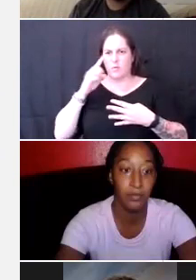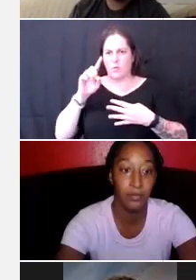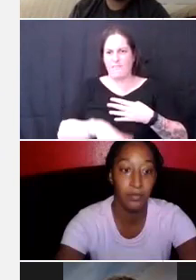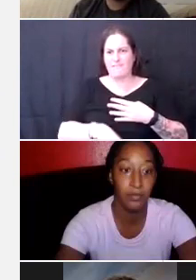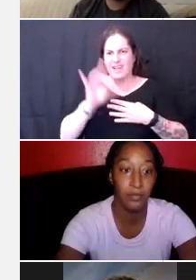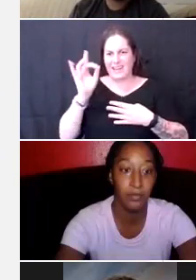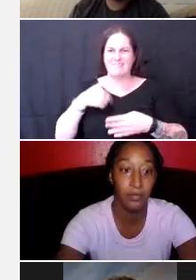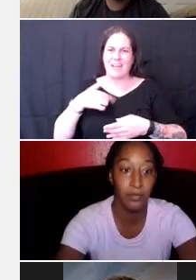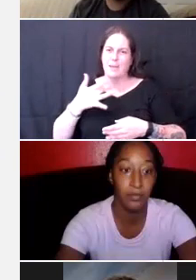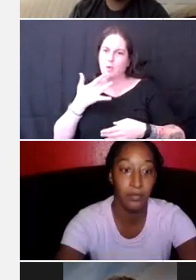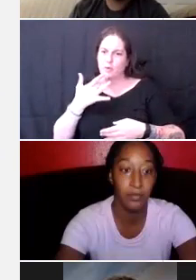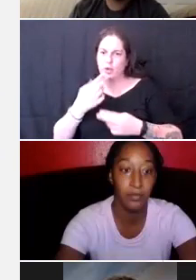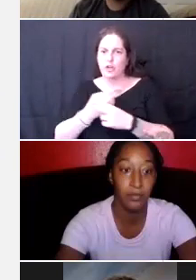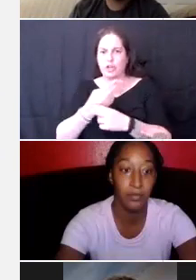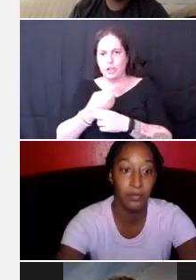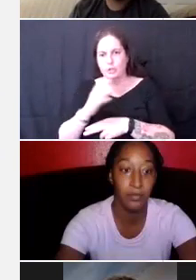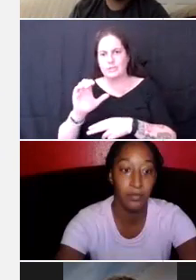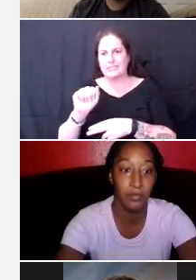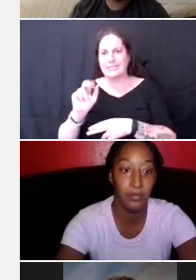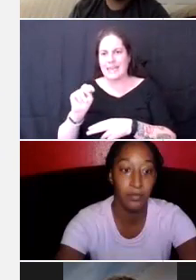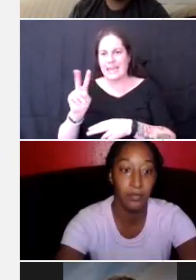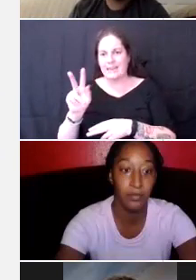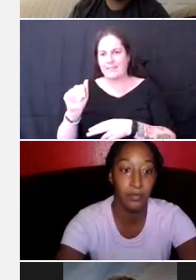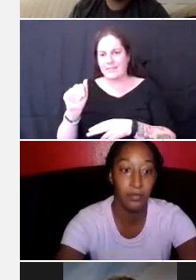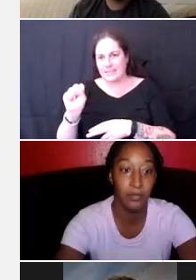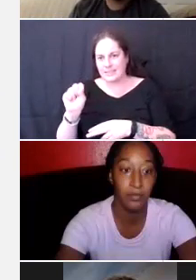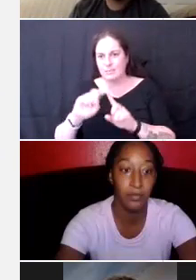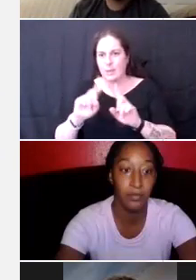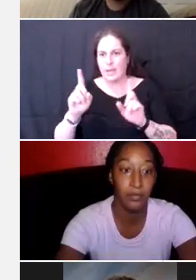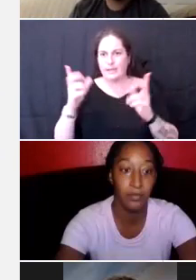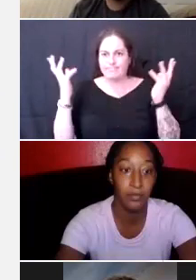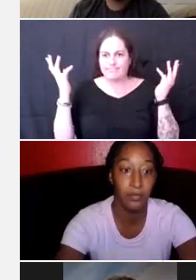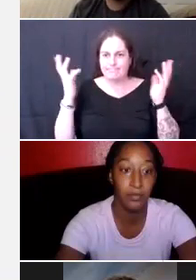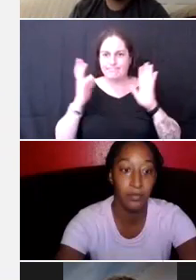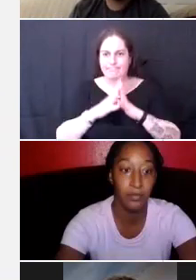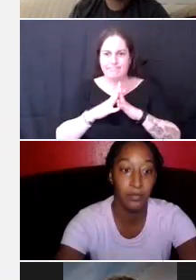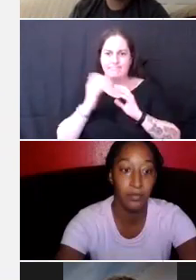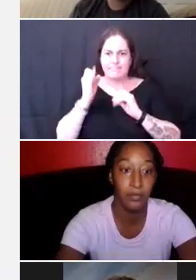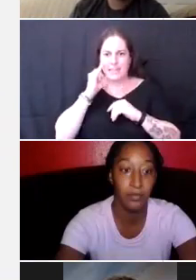to use Canvas, but let